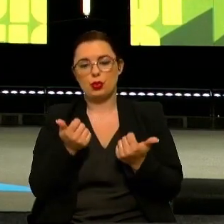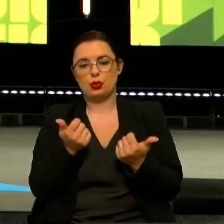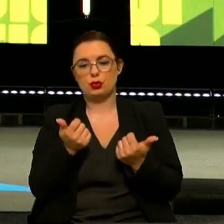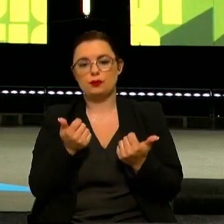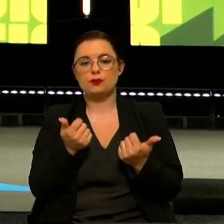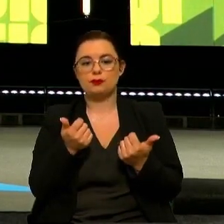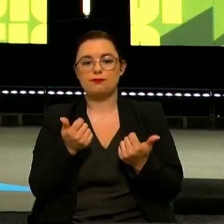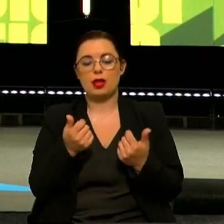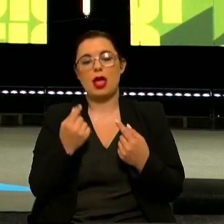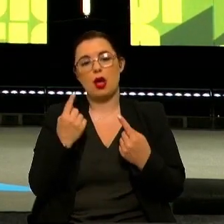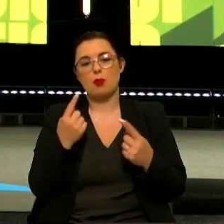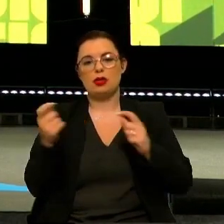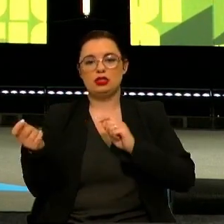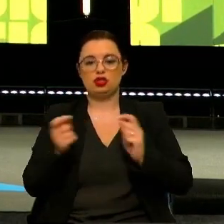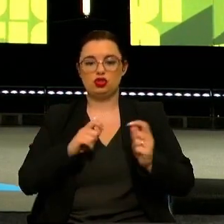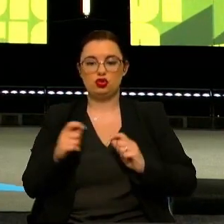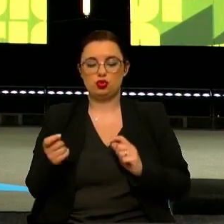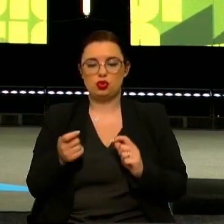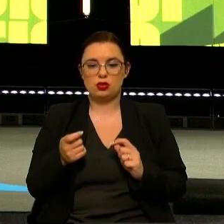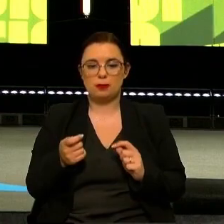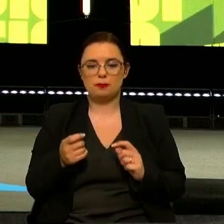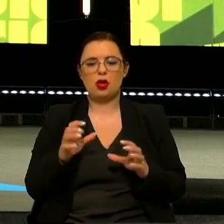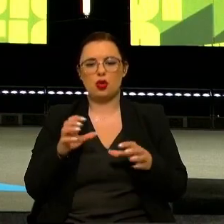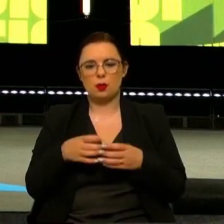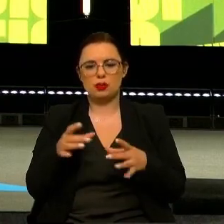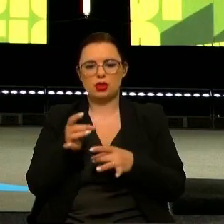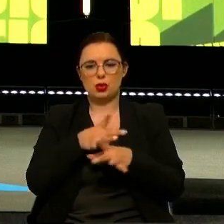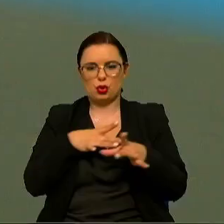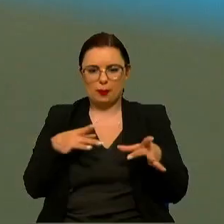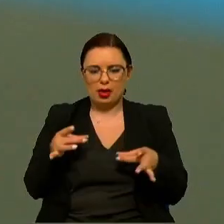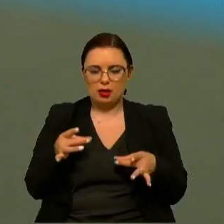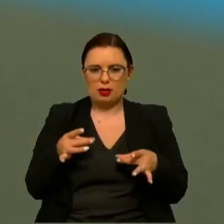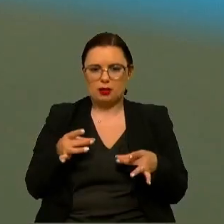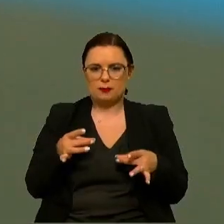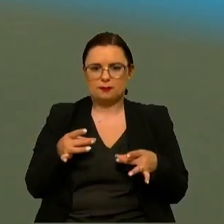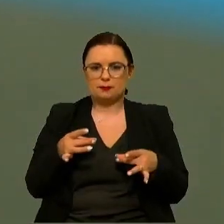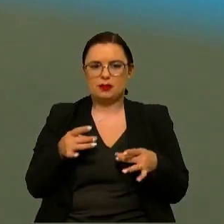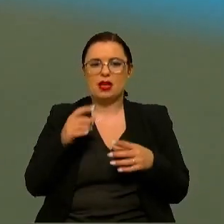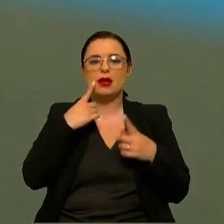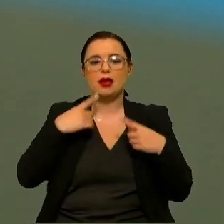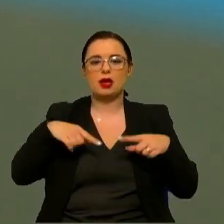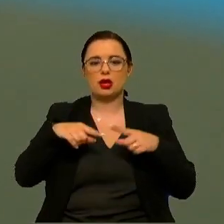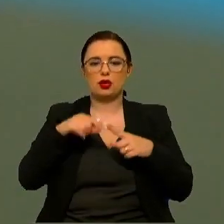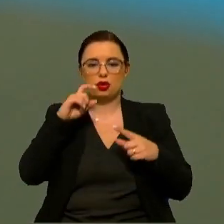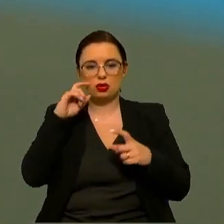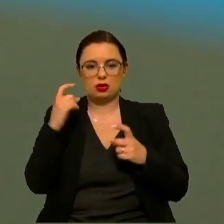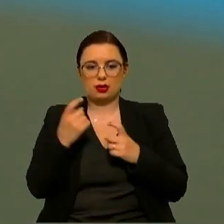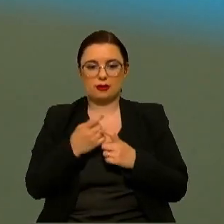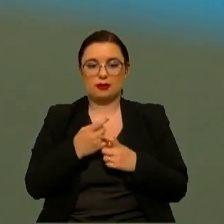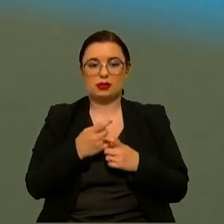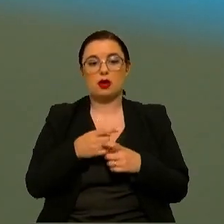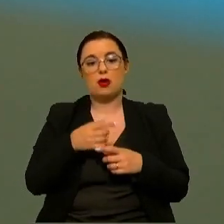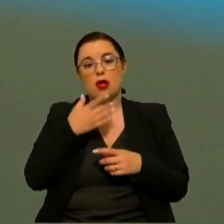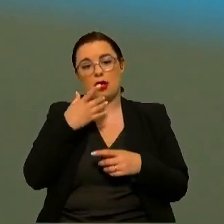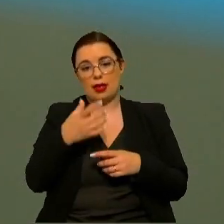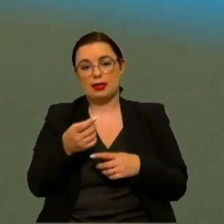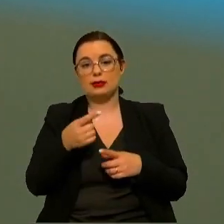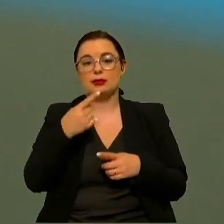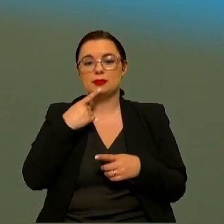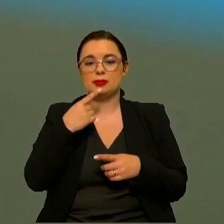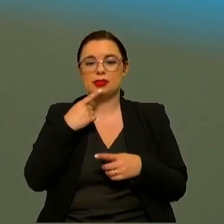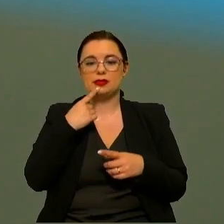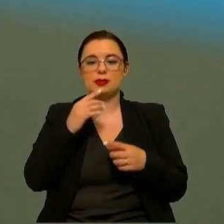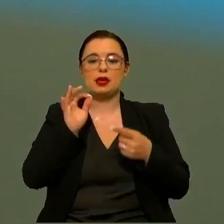the standards are very few. This was a discussion with the European Commission at the revision meeting, that is